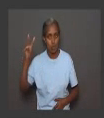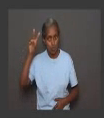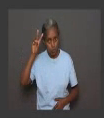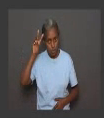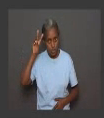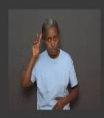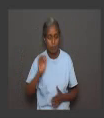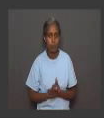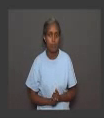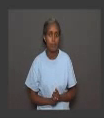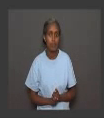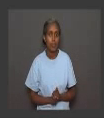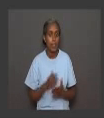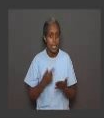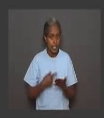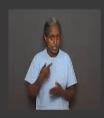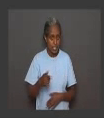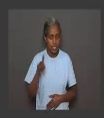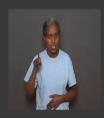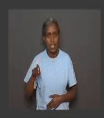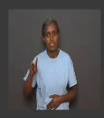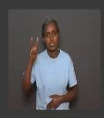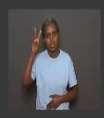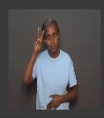squared, then x